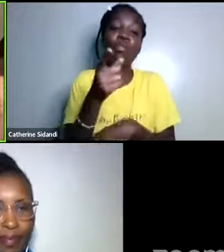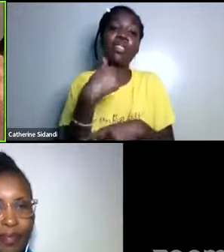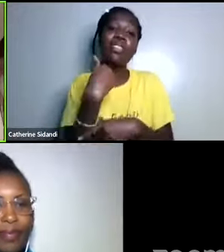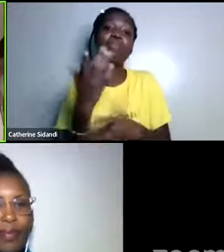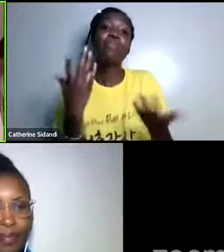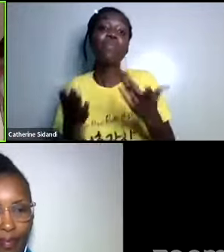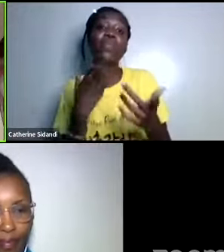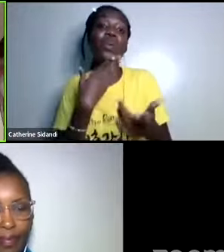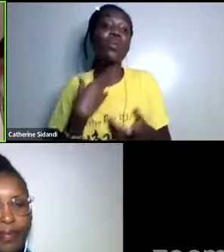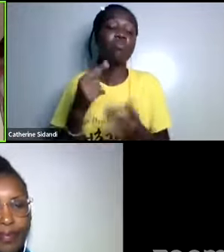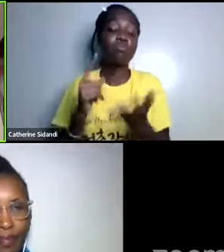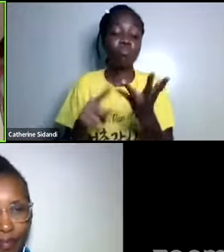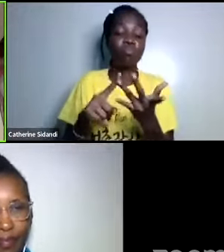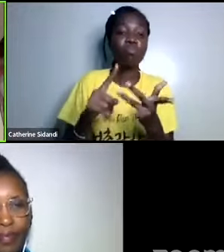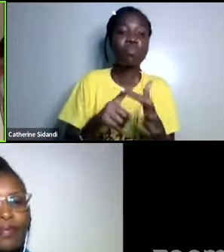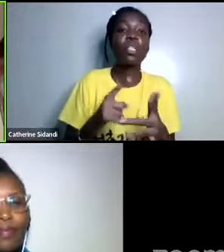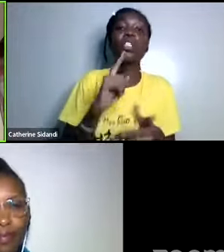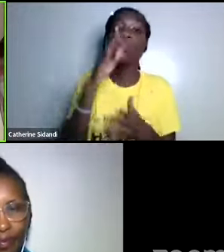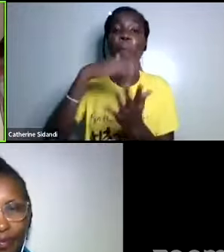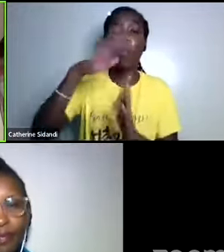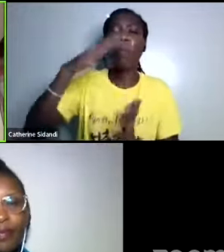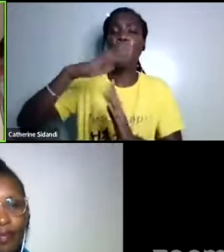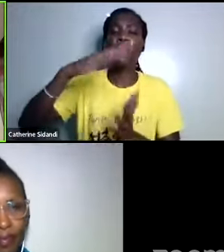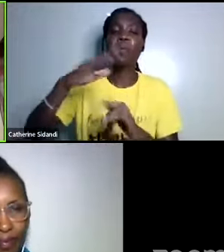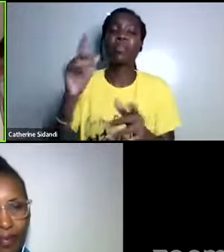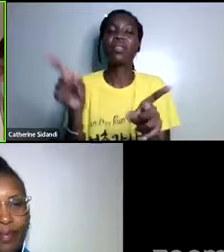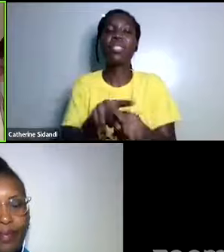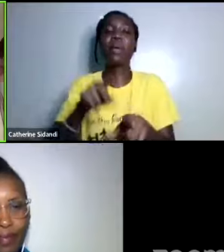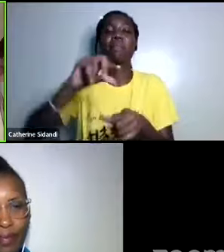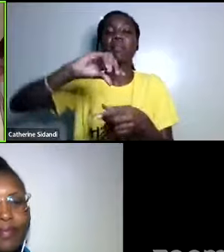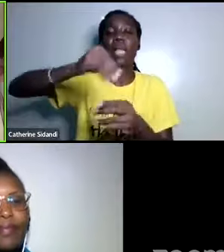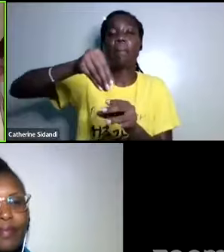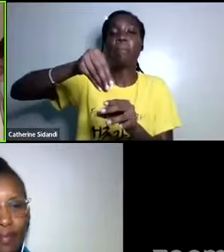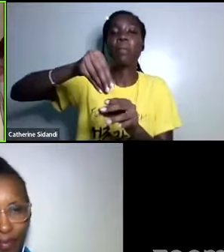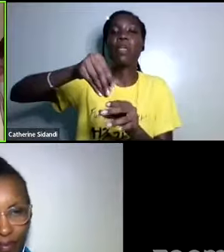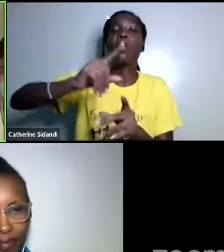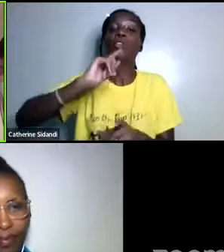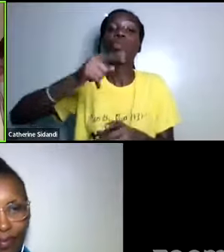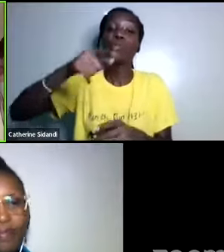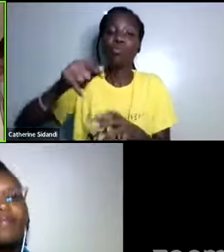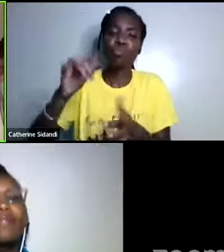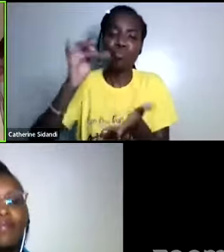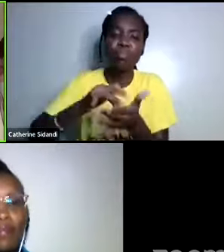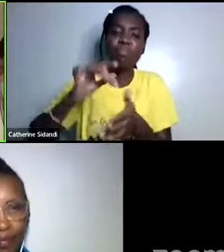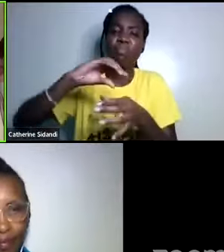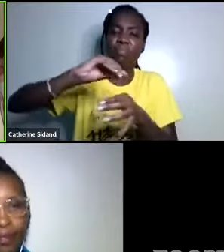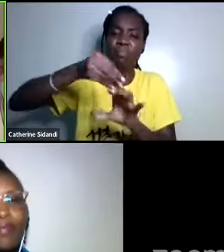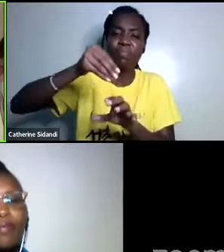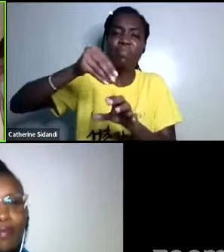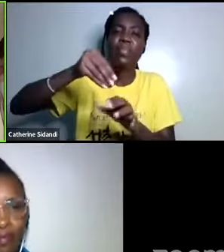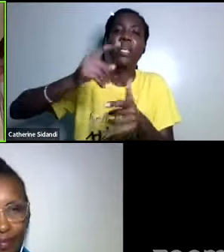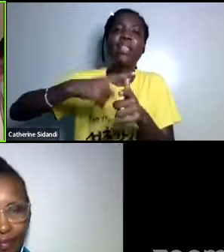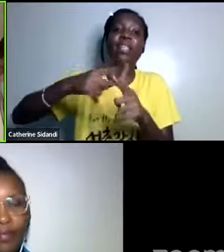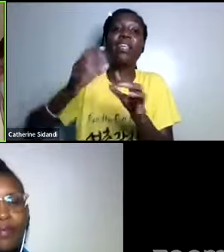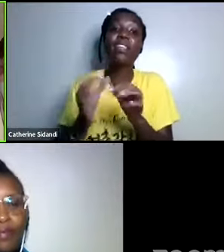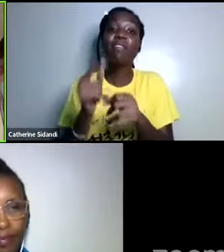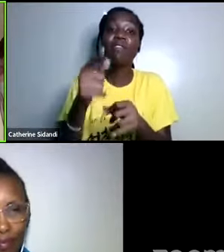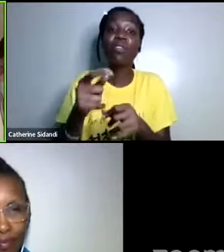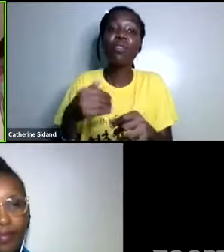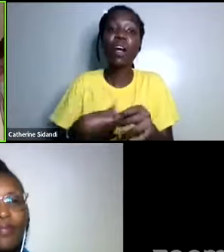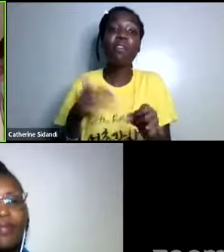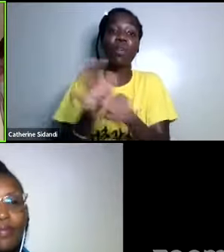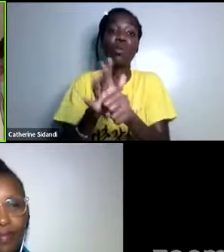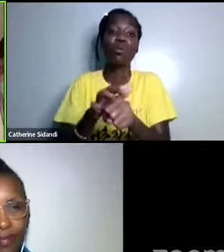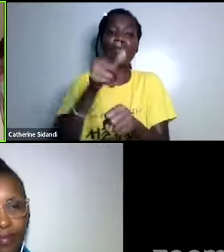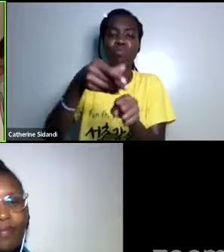And you get more of that, more of that, more of that. It's like a tap. So you switch on the tap, you get water. when you're overwhelmed, you switch off that tap and you